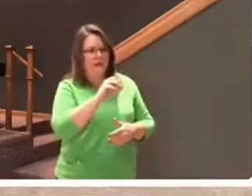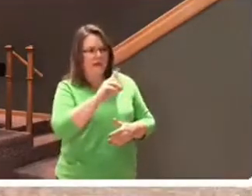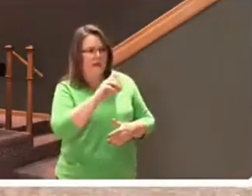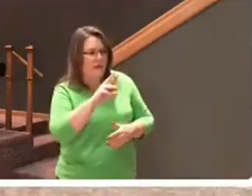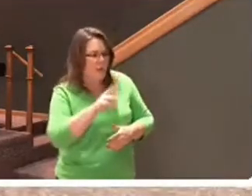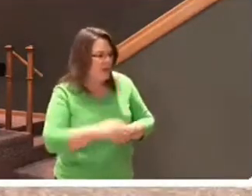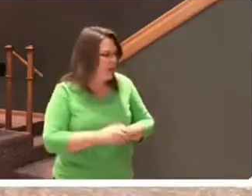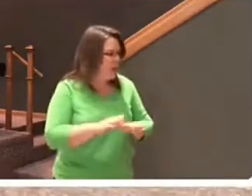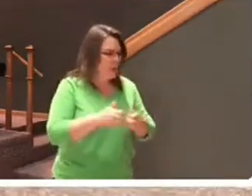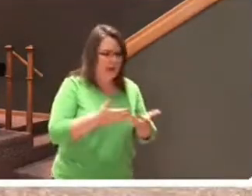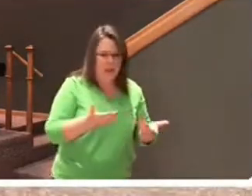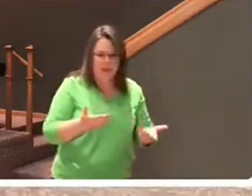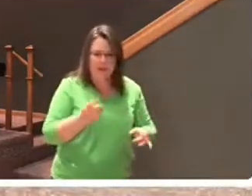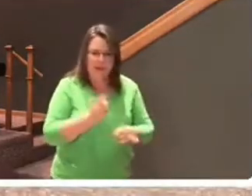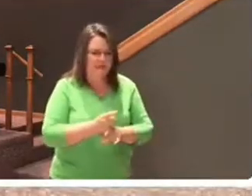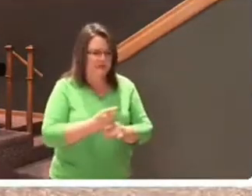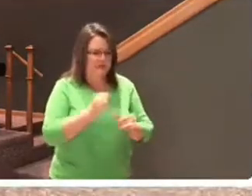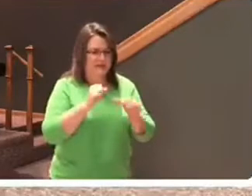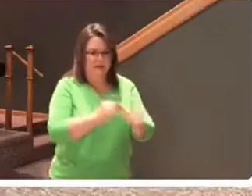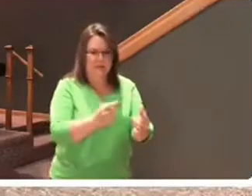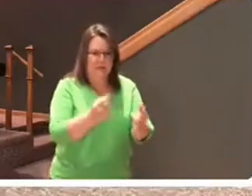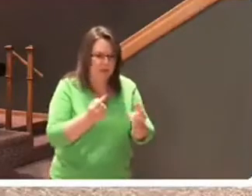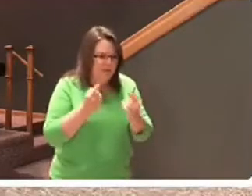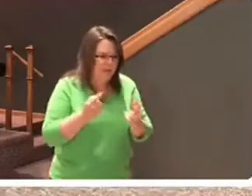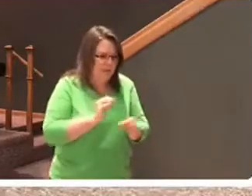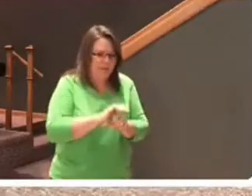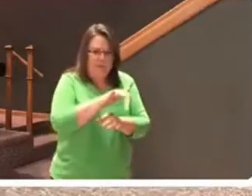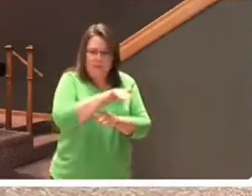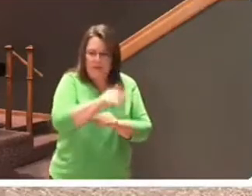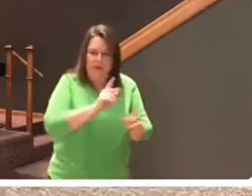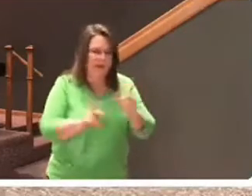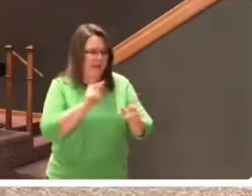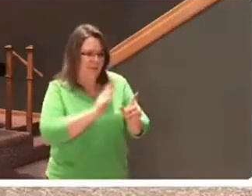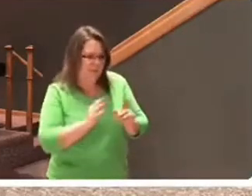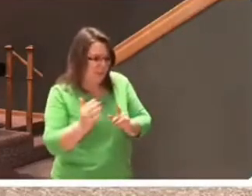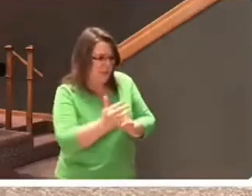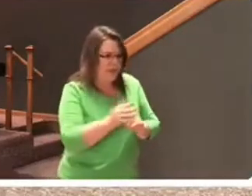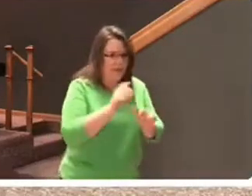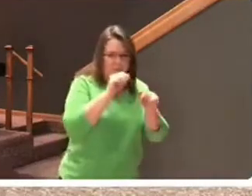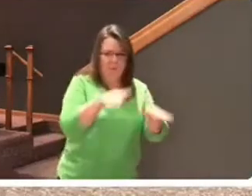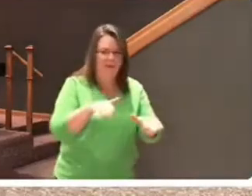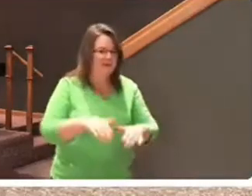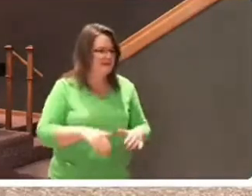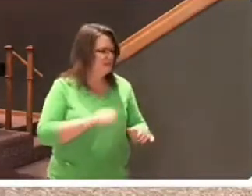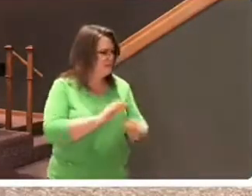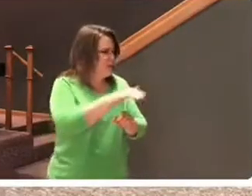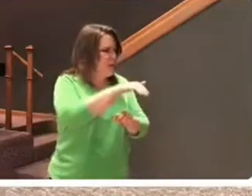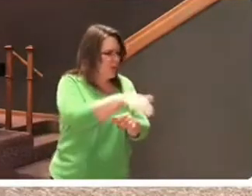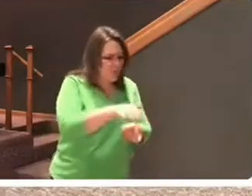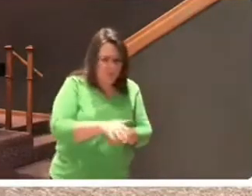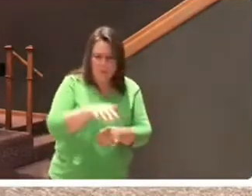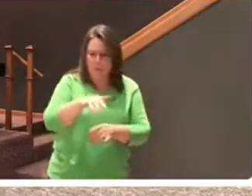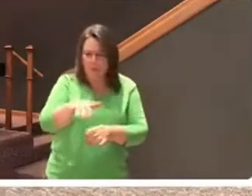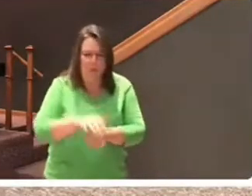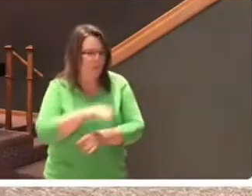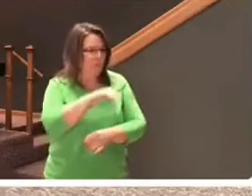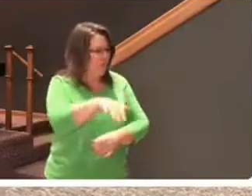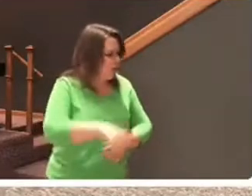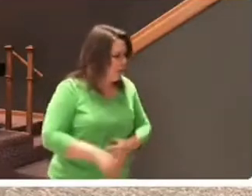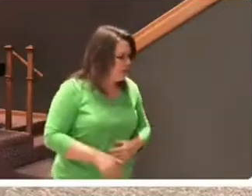and how it just kept coming. It was overflow, and people around them were blessed, and just it's overflow, overflow,